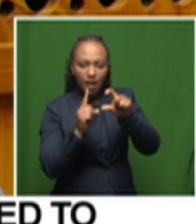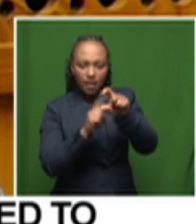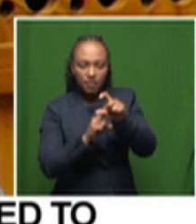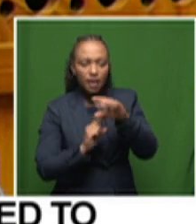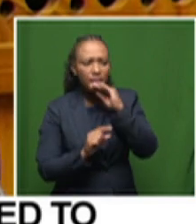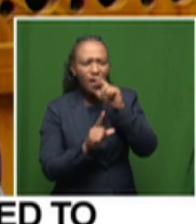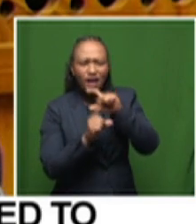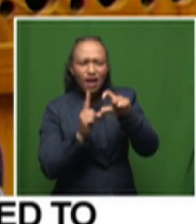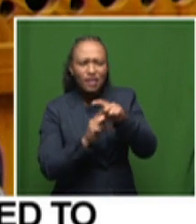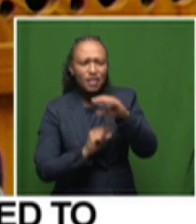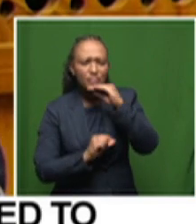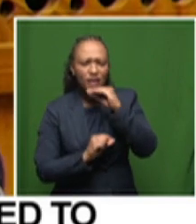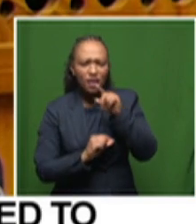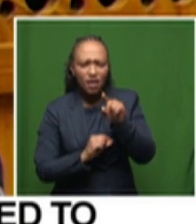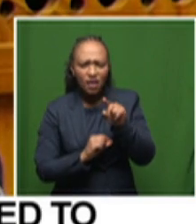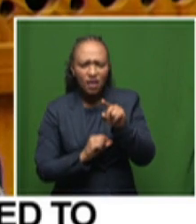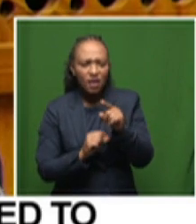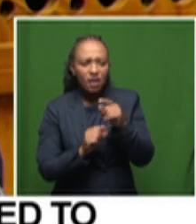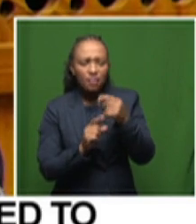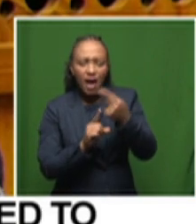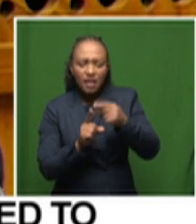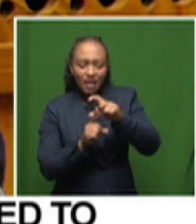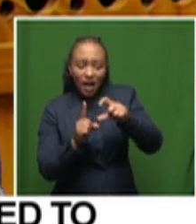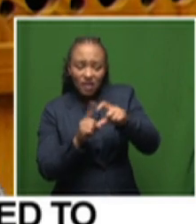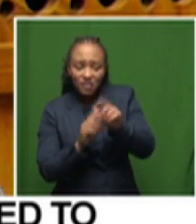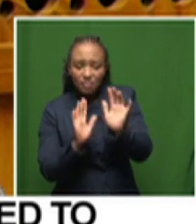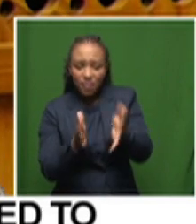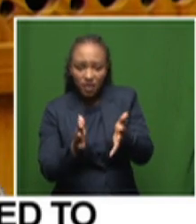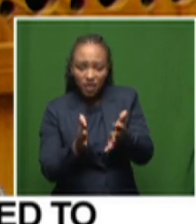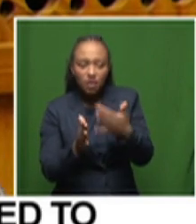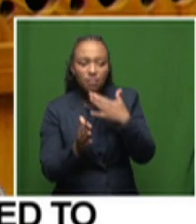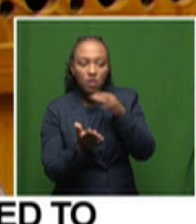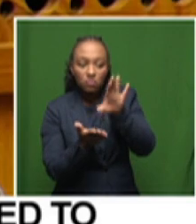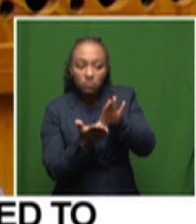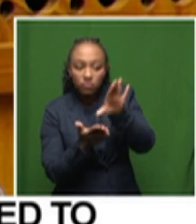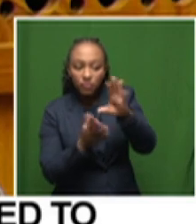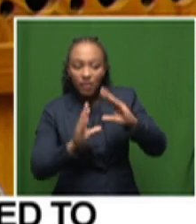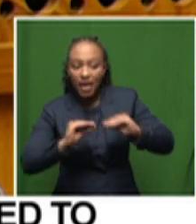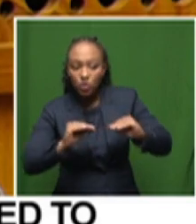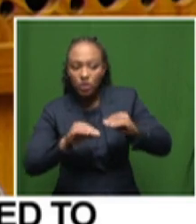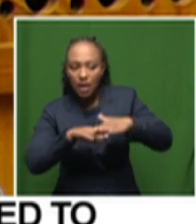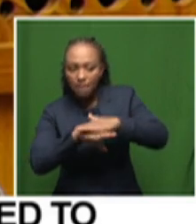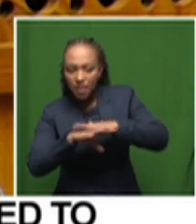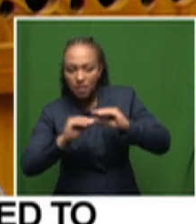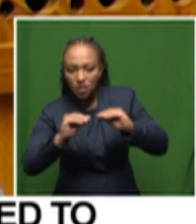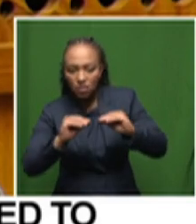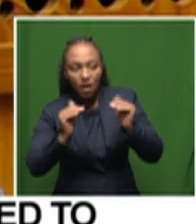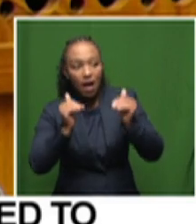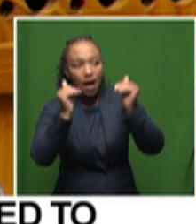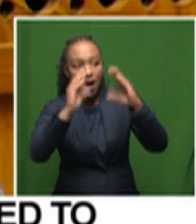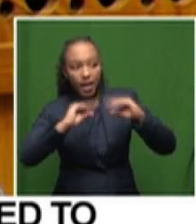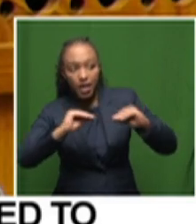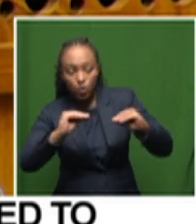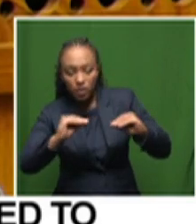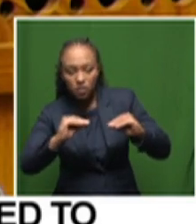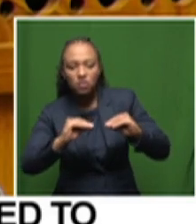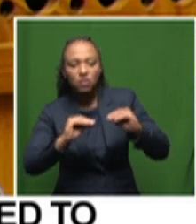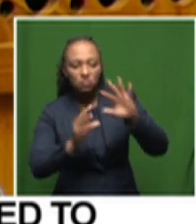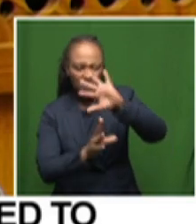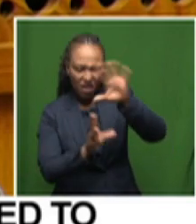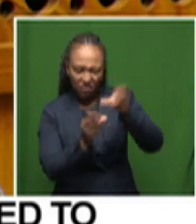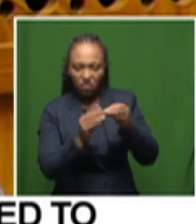we don't mean just art and culture. We mean education, basic education, higher education, and so